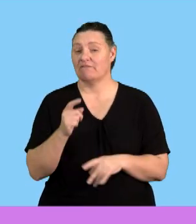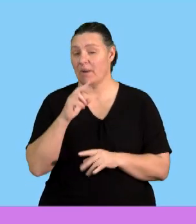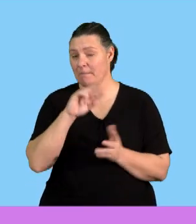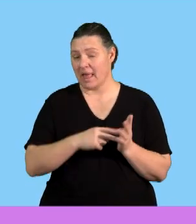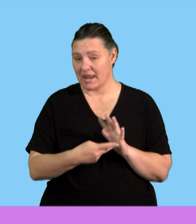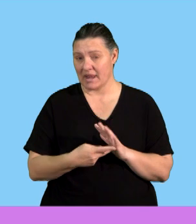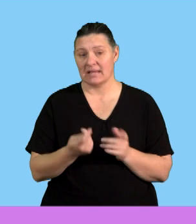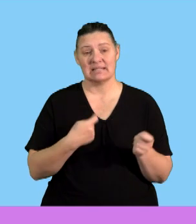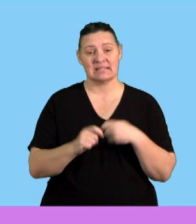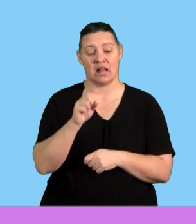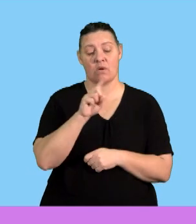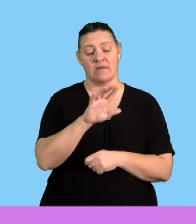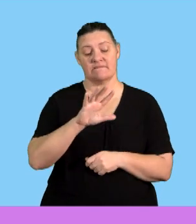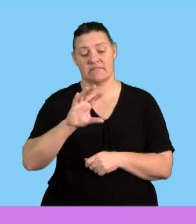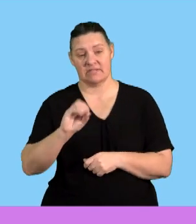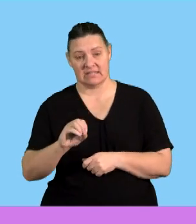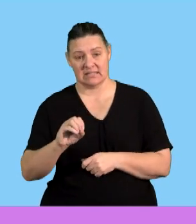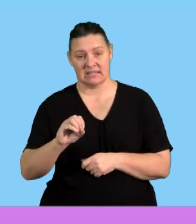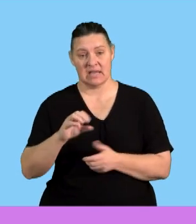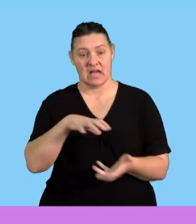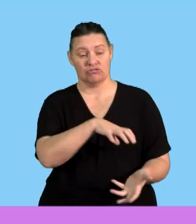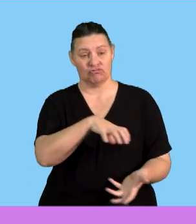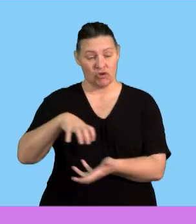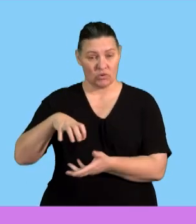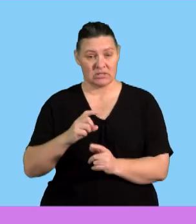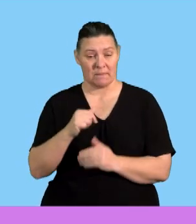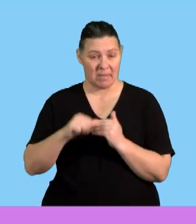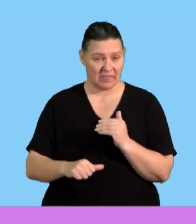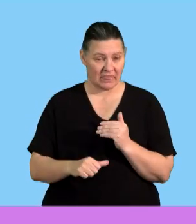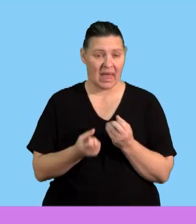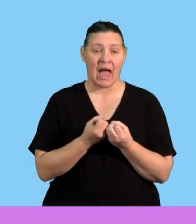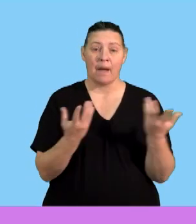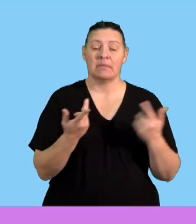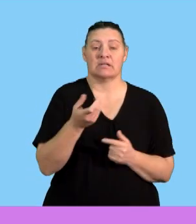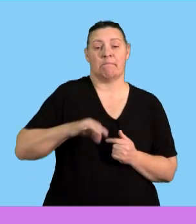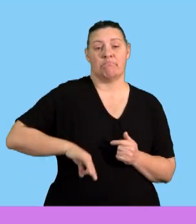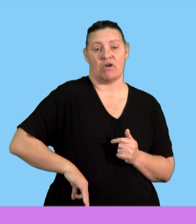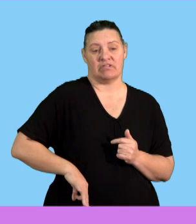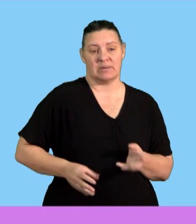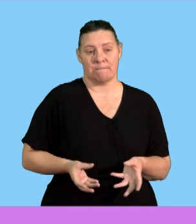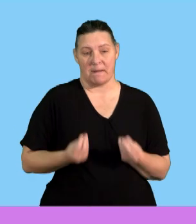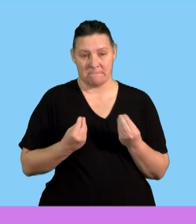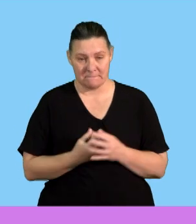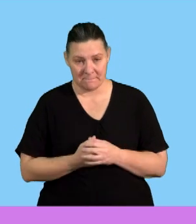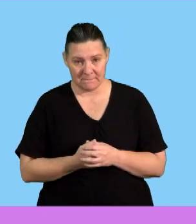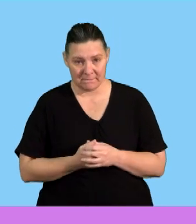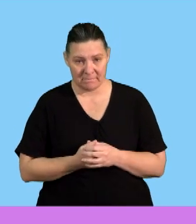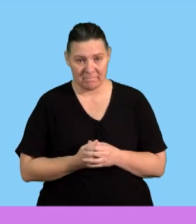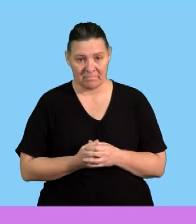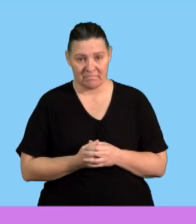on selling 150 bunny chows in a month, how much profit will she make?